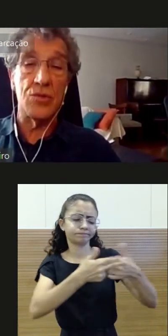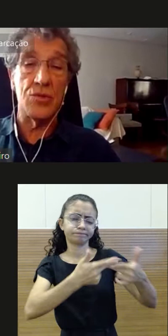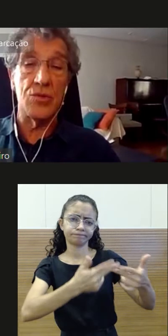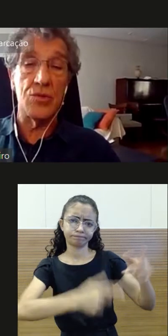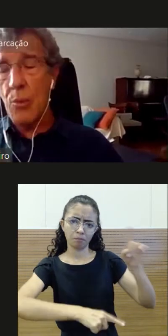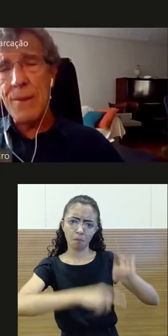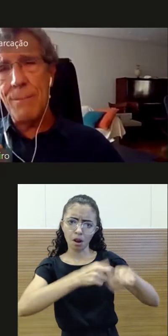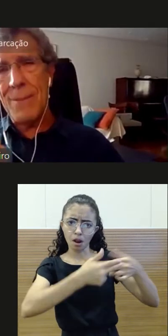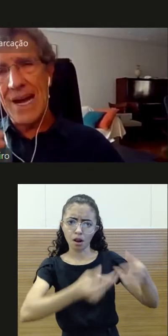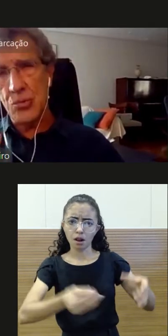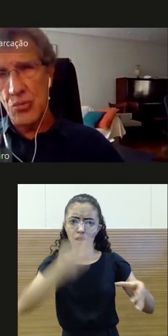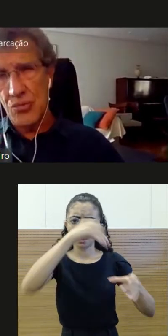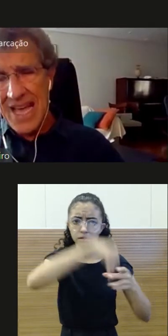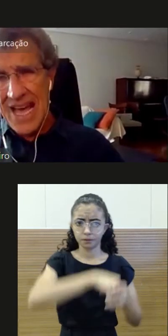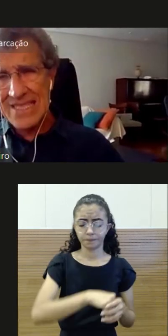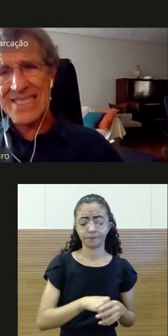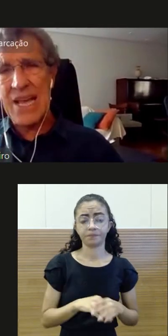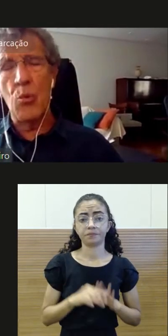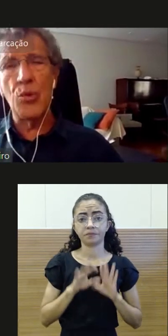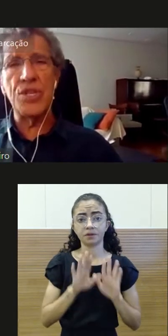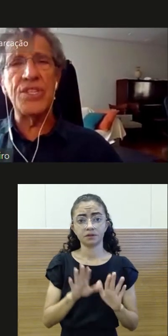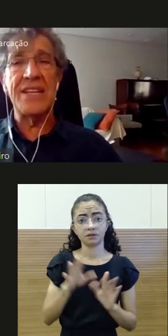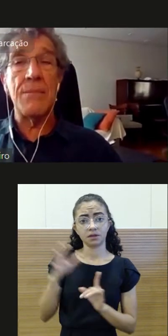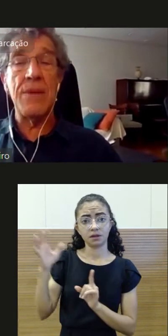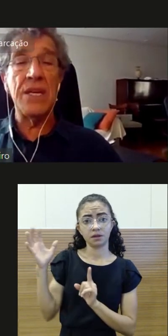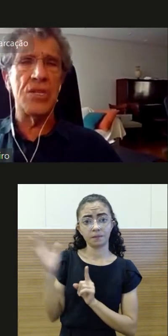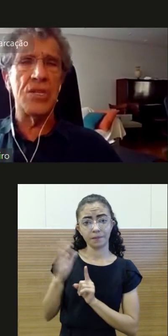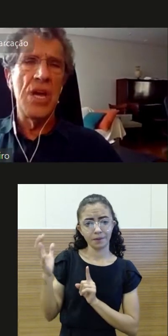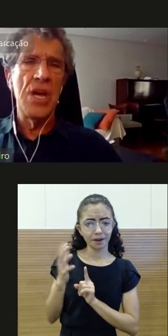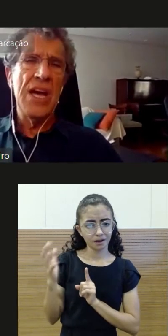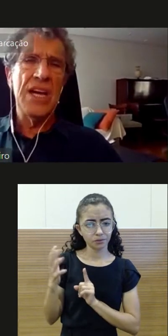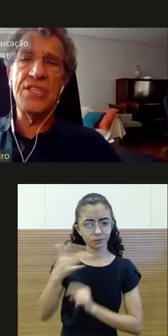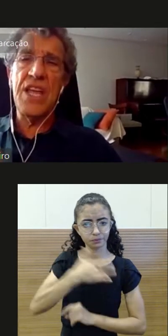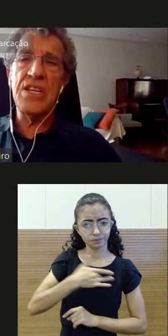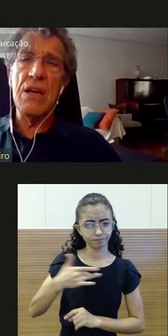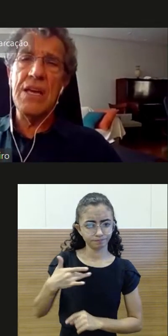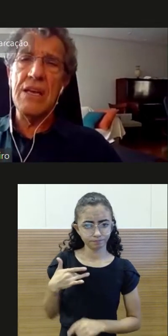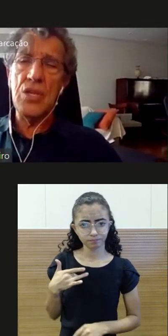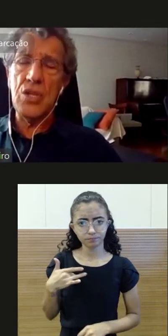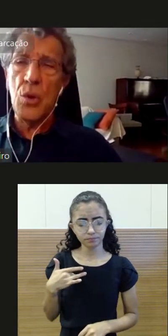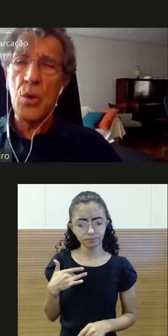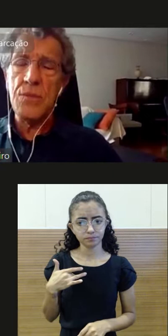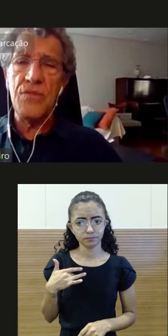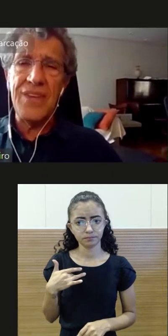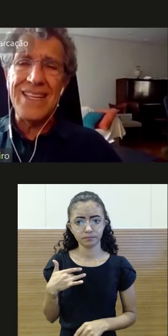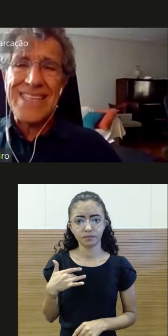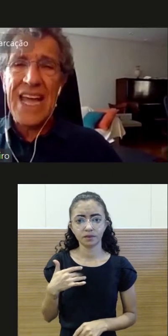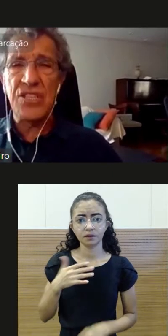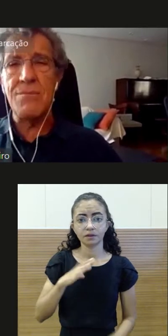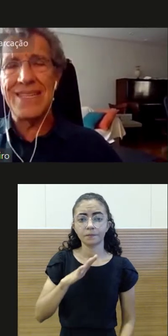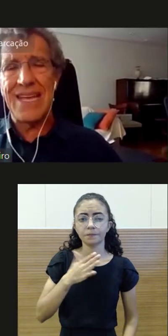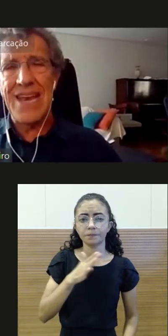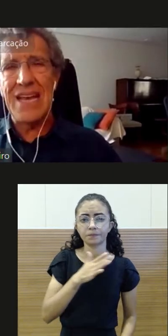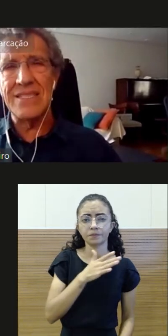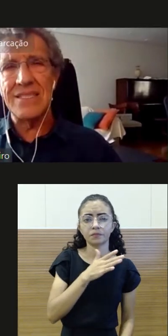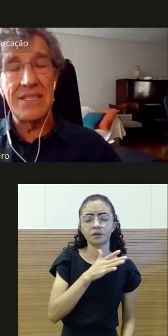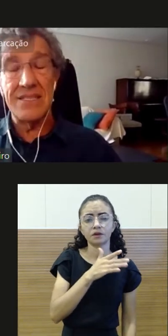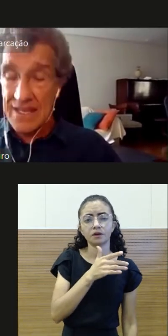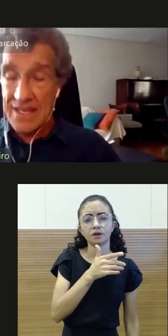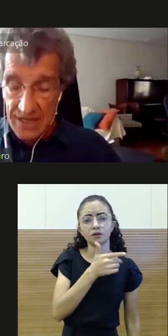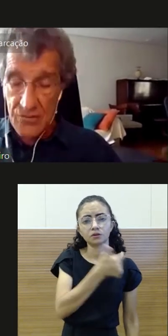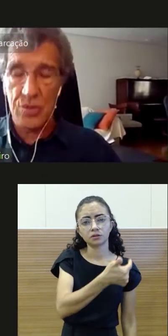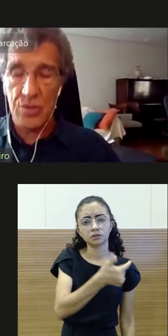other mechanisms. As regards the impact on health directly,